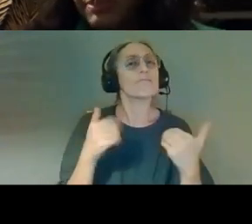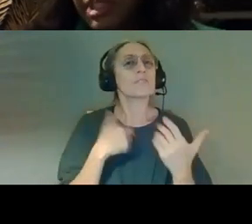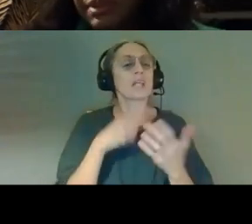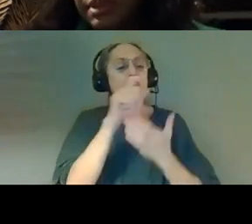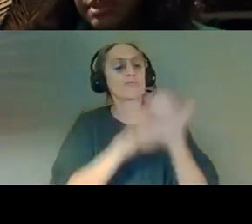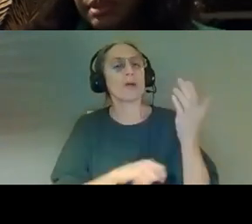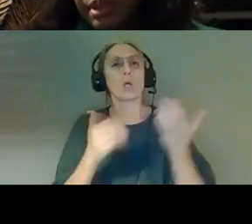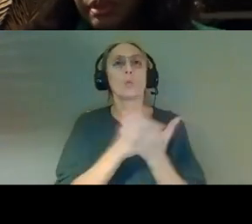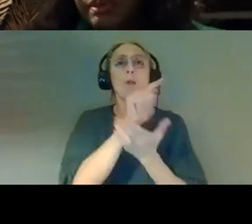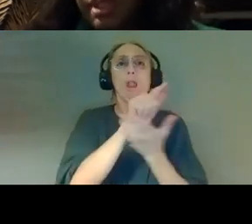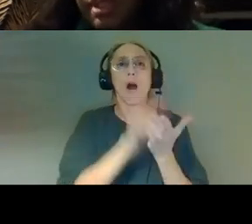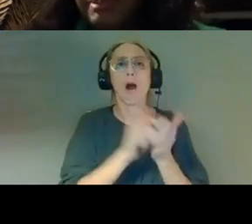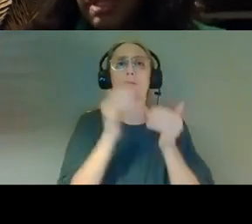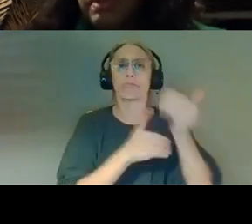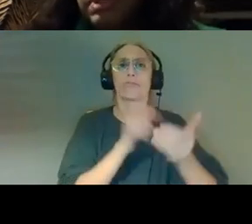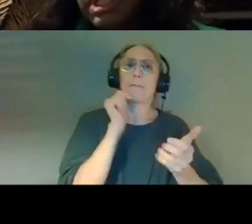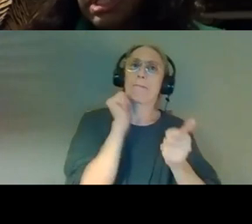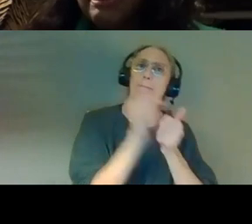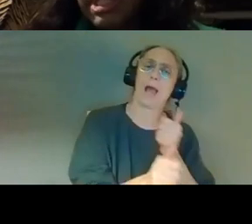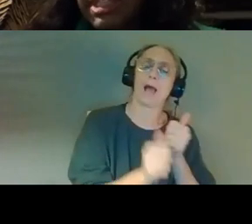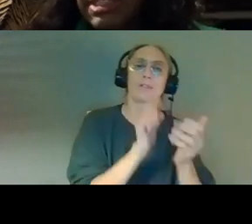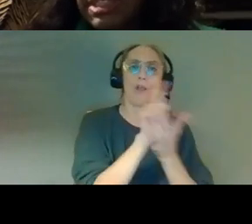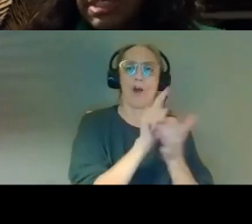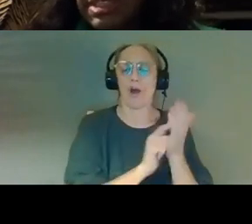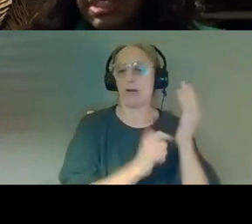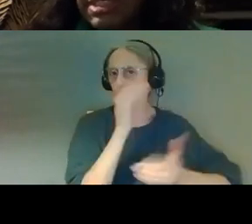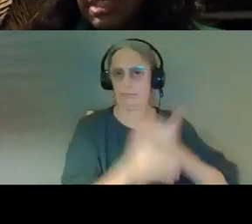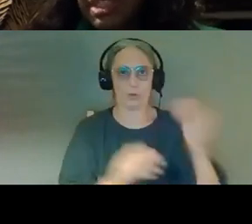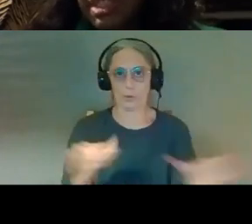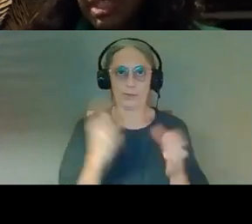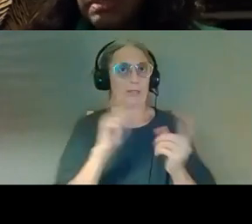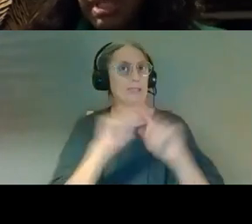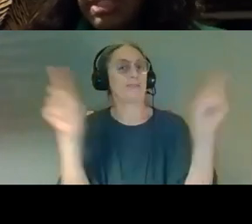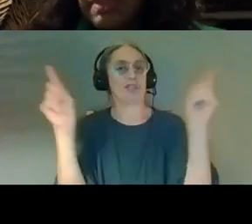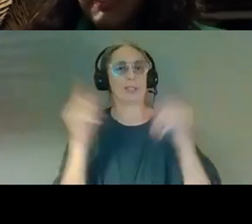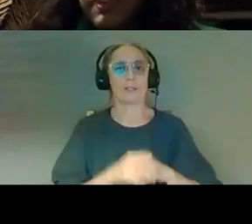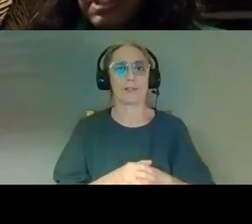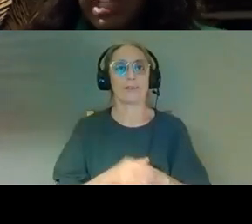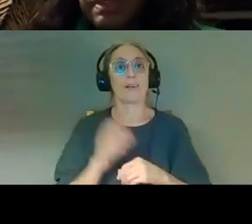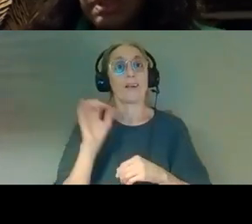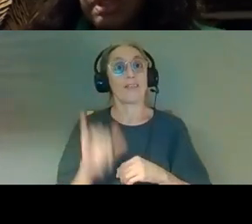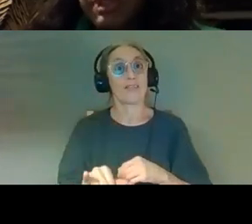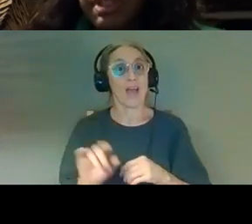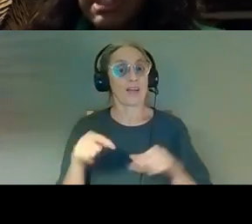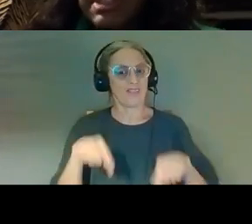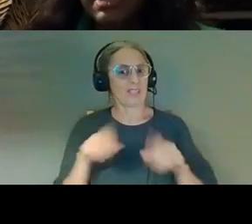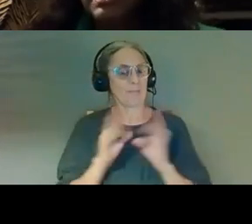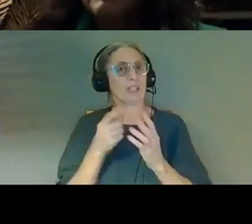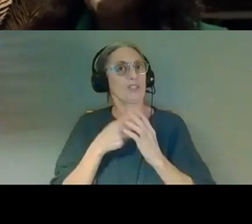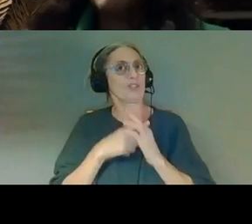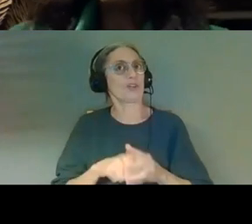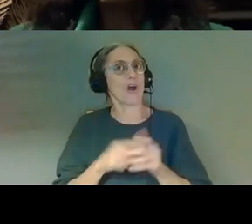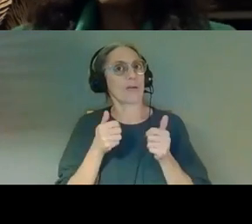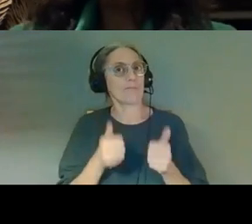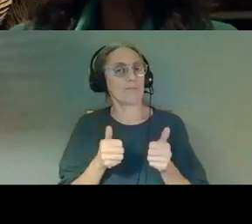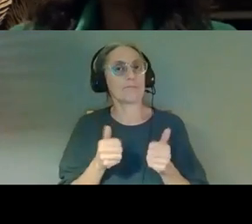job done, you know, by holding meetings such as this, interacting with folks like you all, because